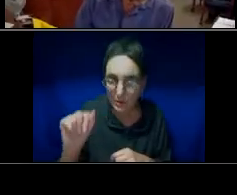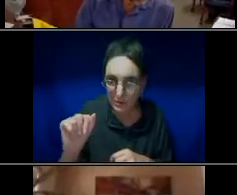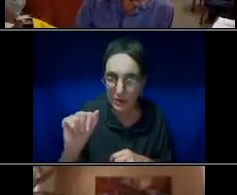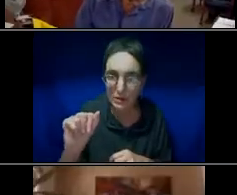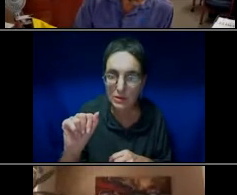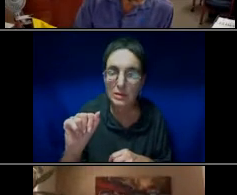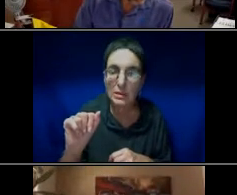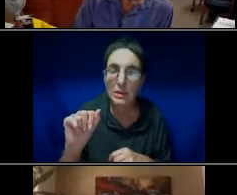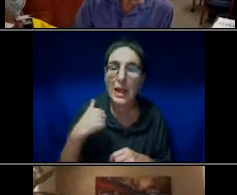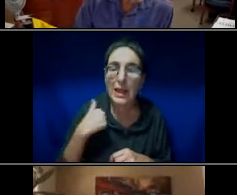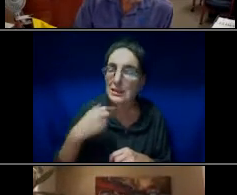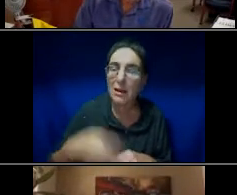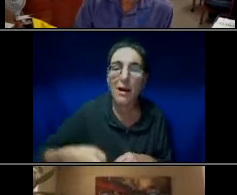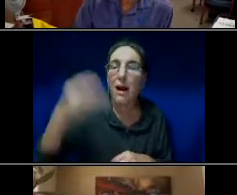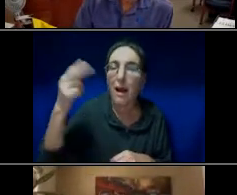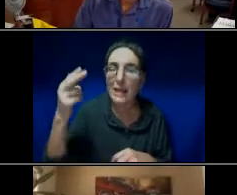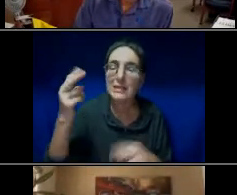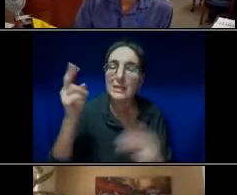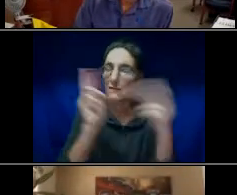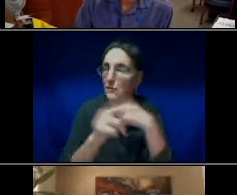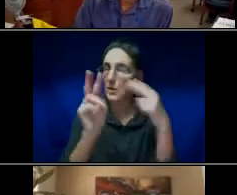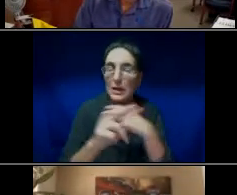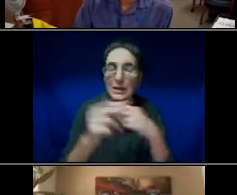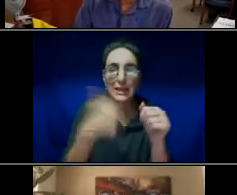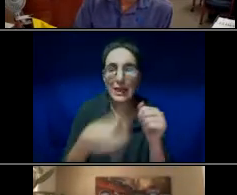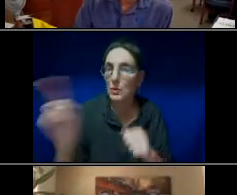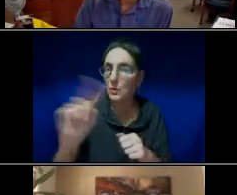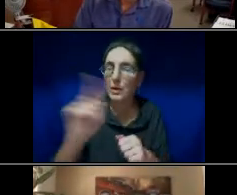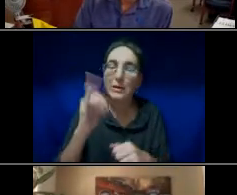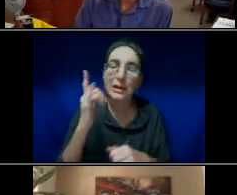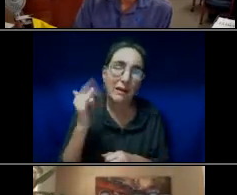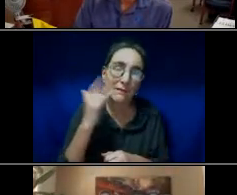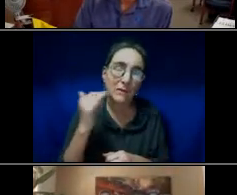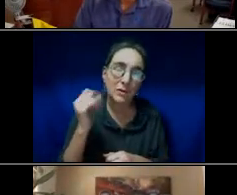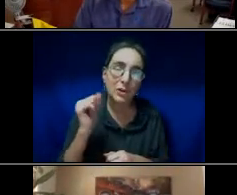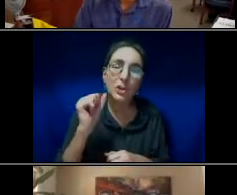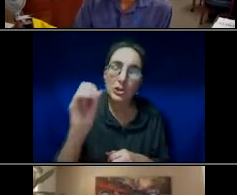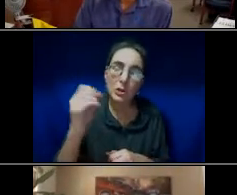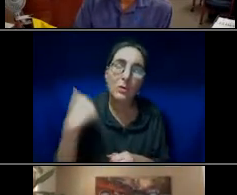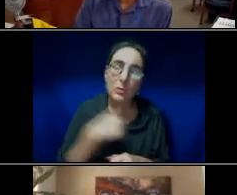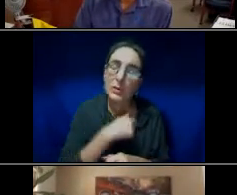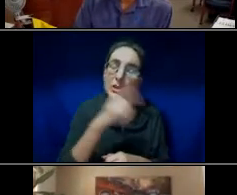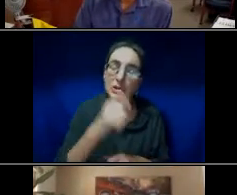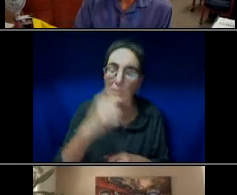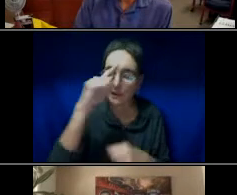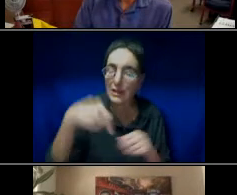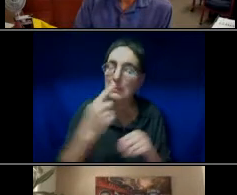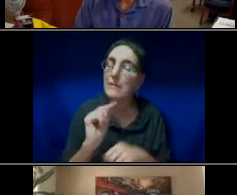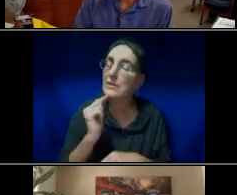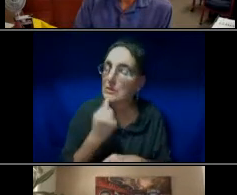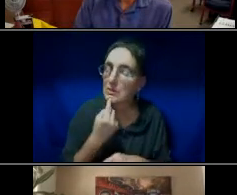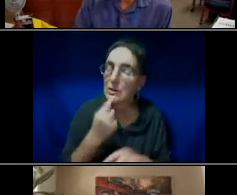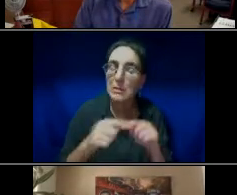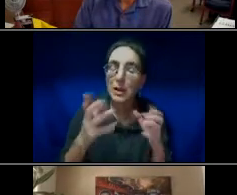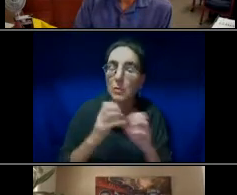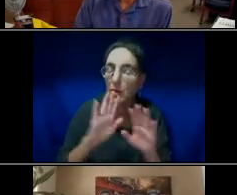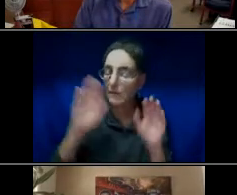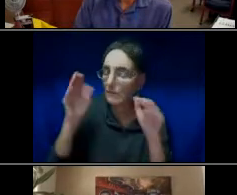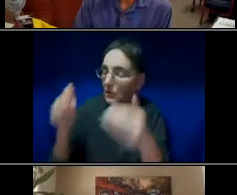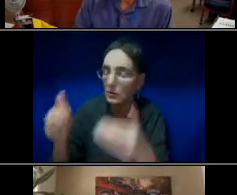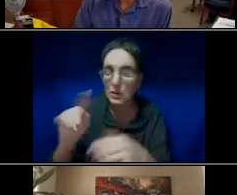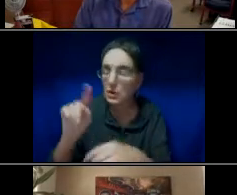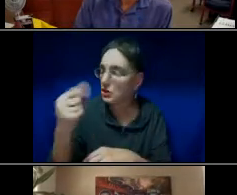highest density of freeways anywhere in California, so we should probably take that one pretty seriously. But I don't want to focus just on the geographic issue, because I